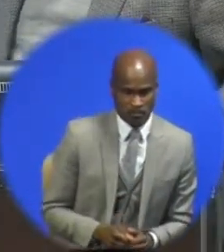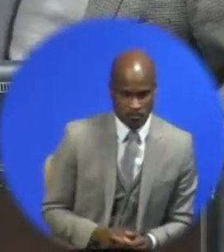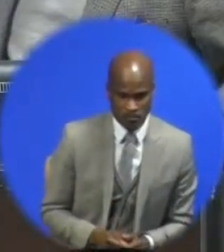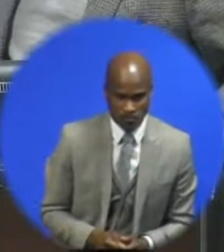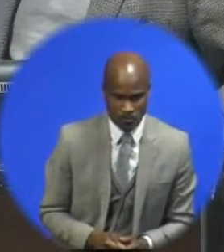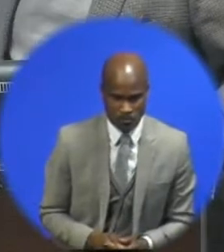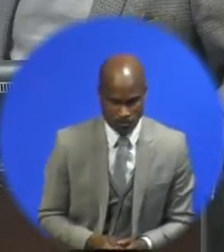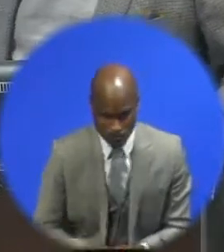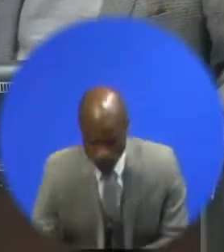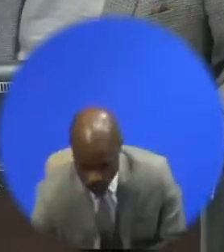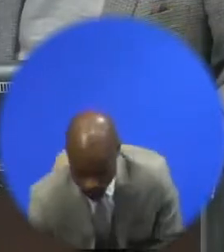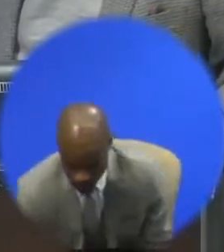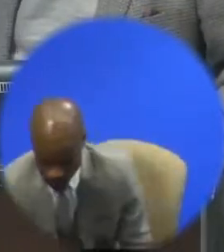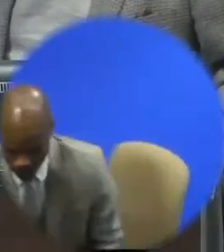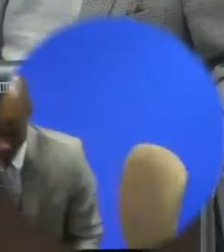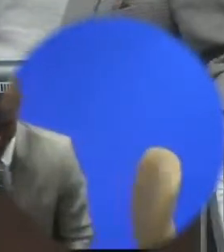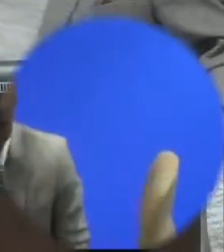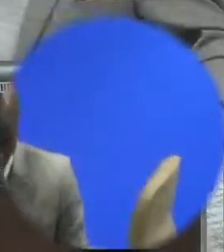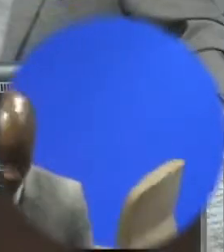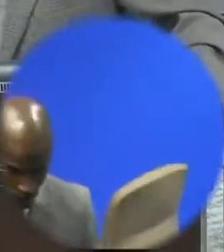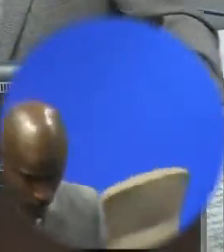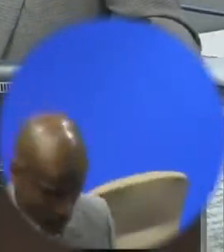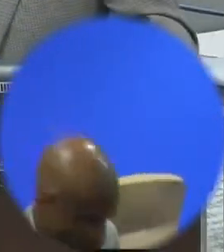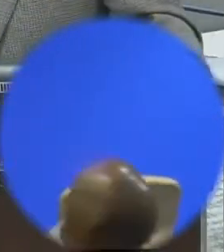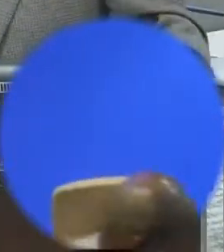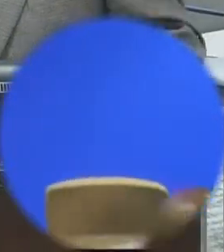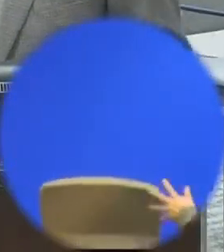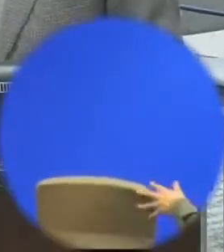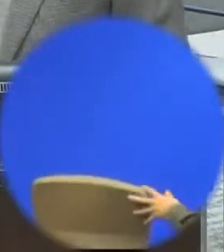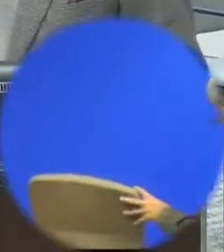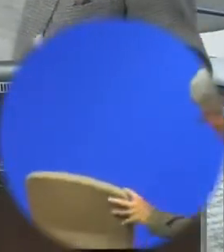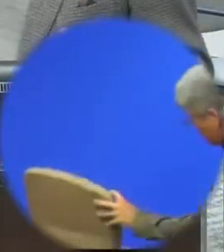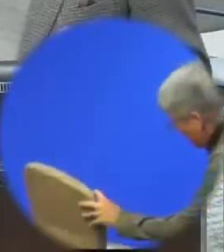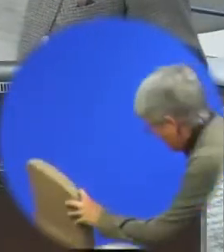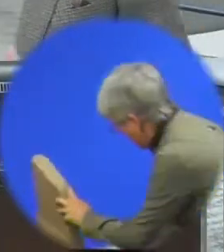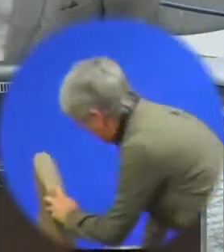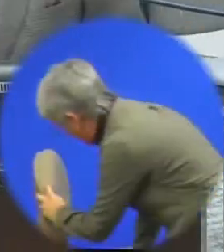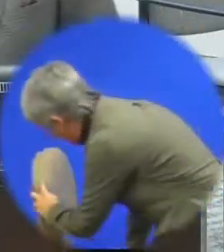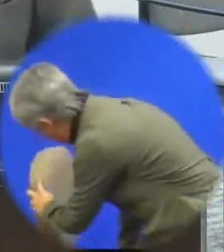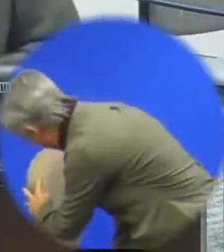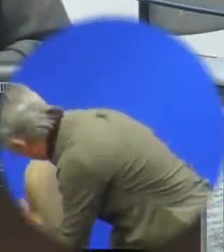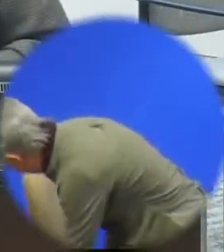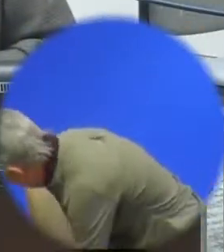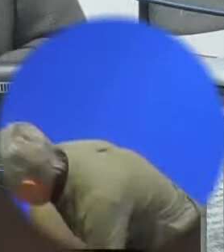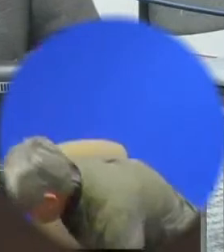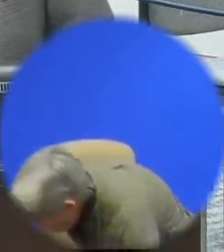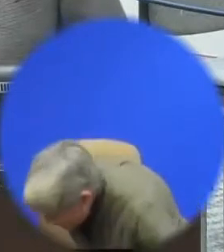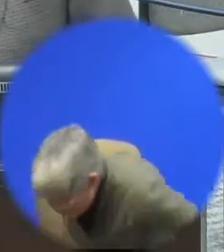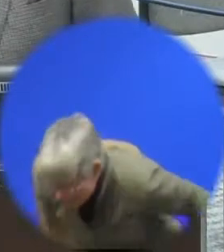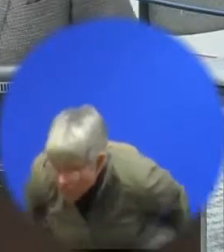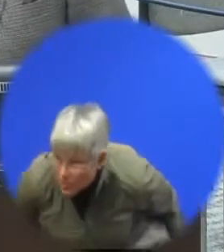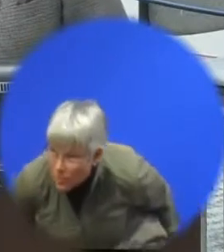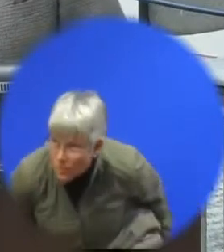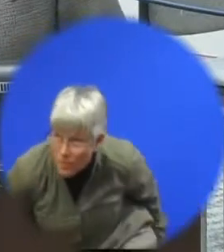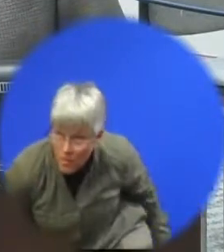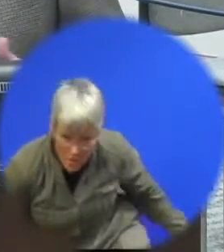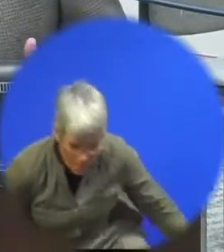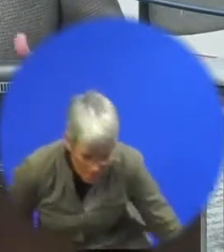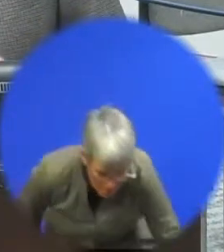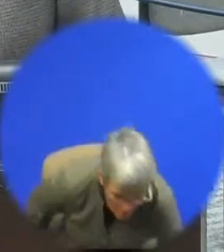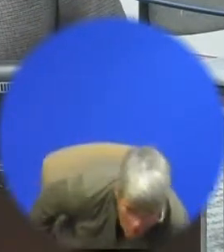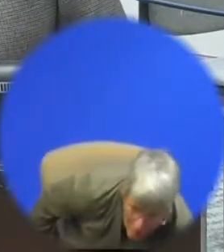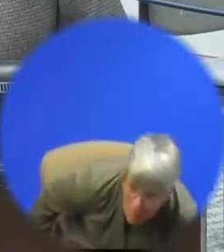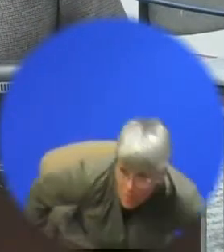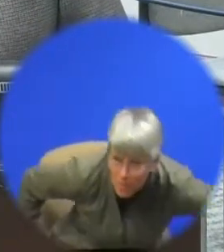or Beth and Andrew may have something they want to say. But you